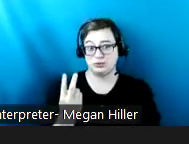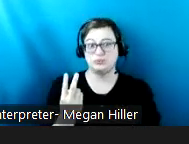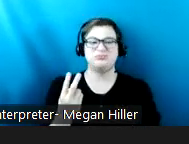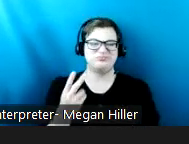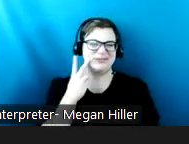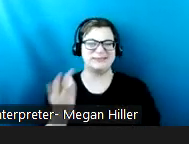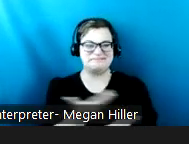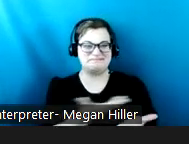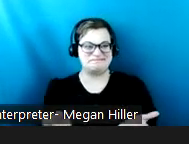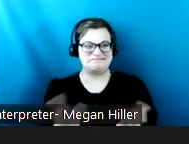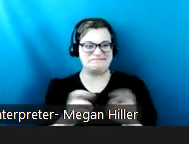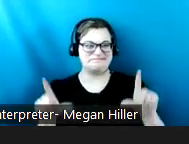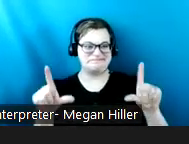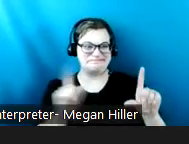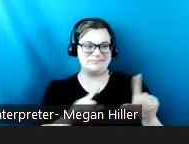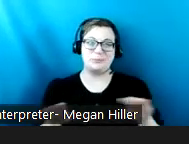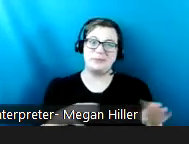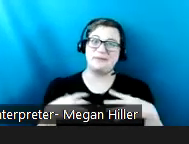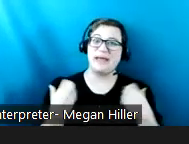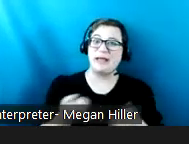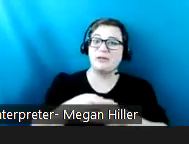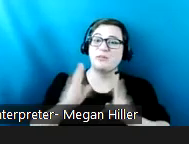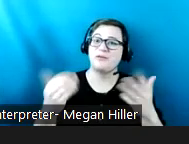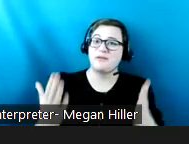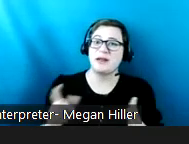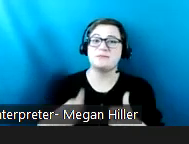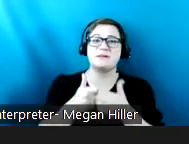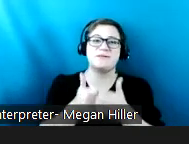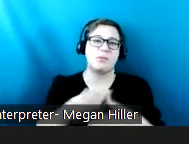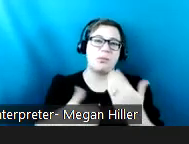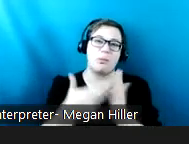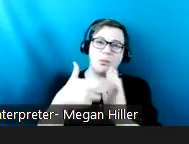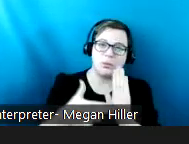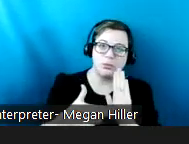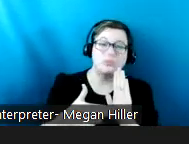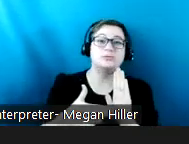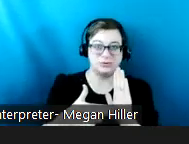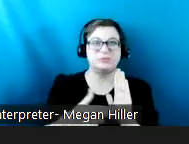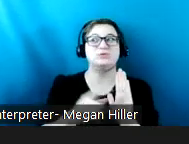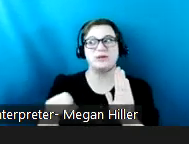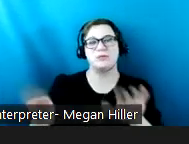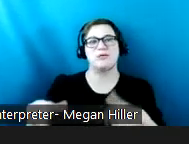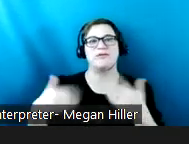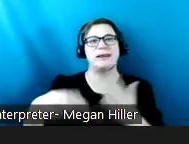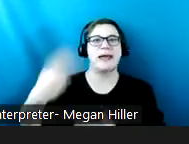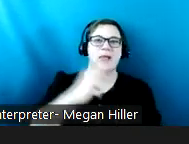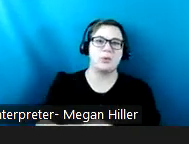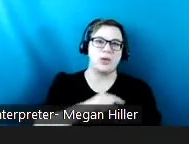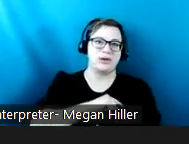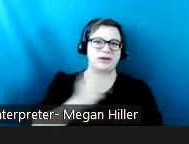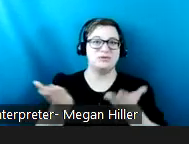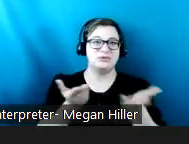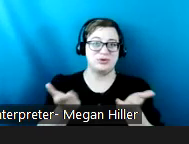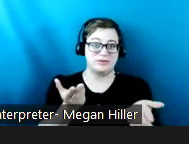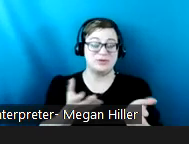here. So behavioral health providers must follow rules in order to ensure that you're receiving high quality services. And in order